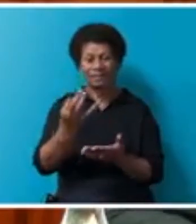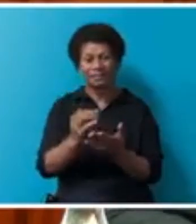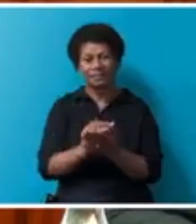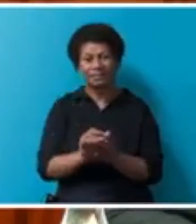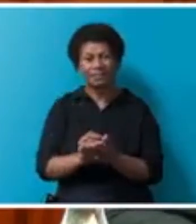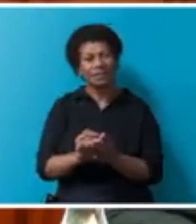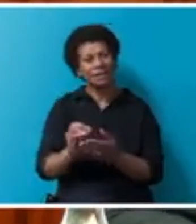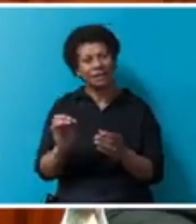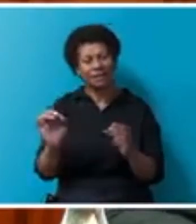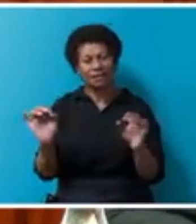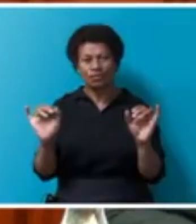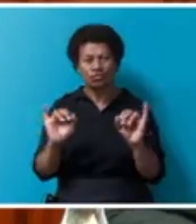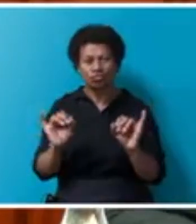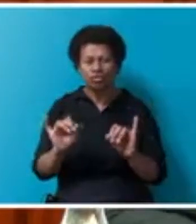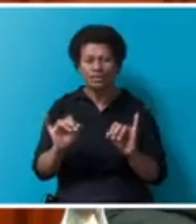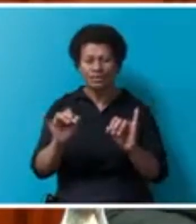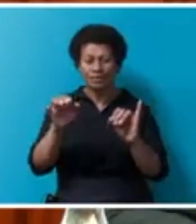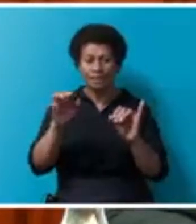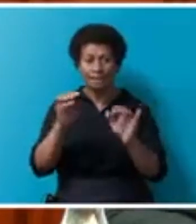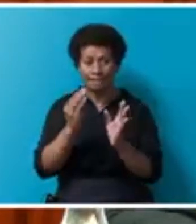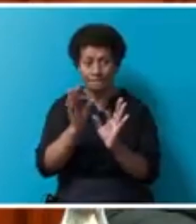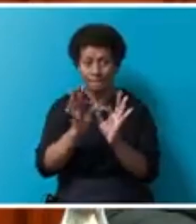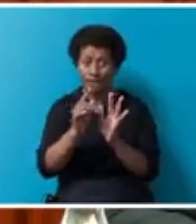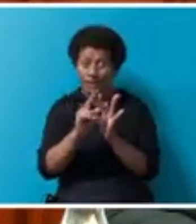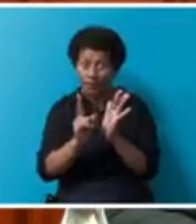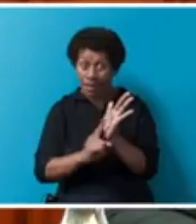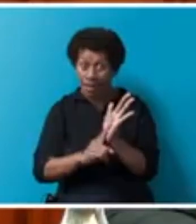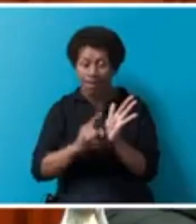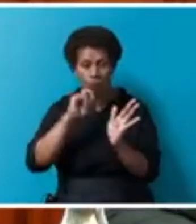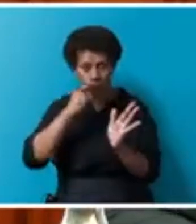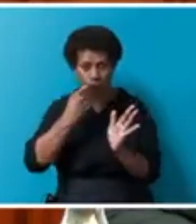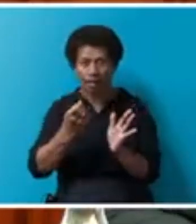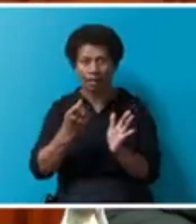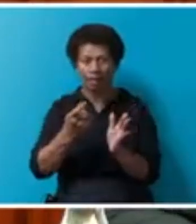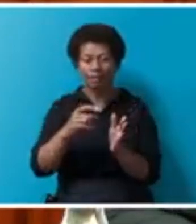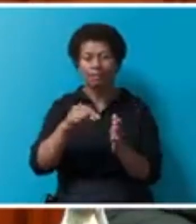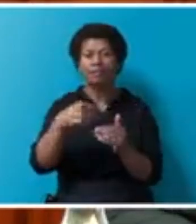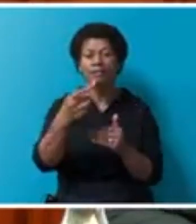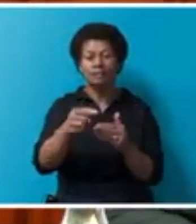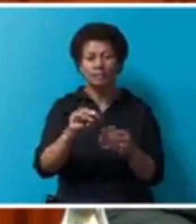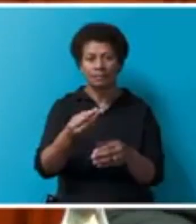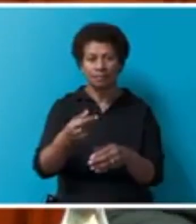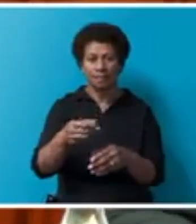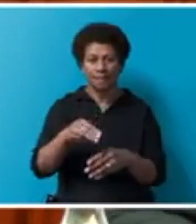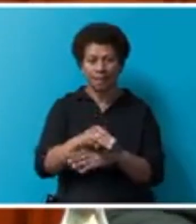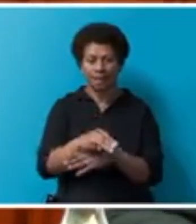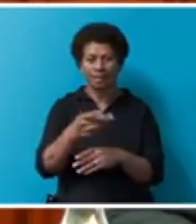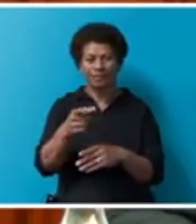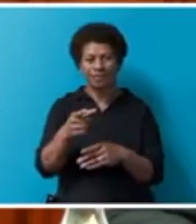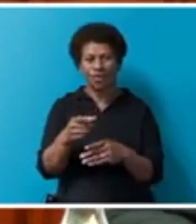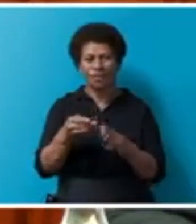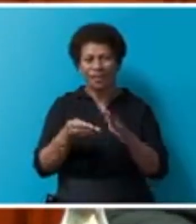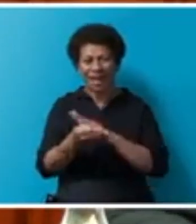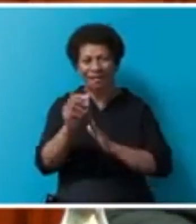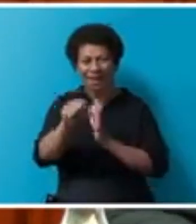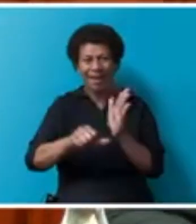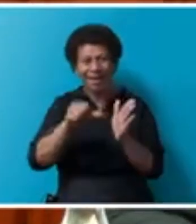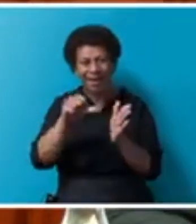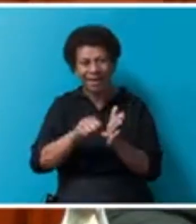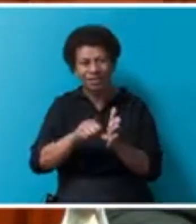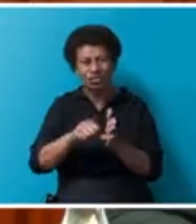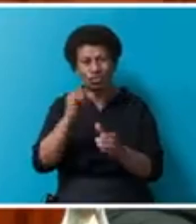is earmarked to be tabled in the coming months. There is also budget support for a juvenile diversion program under the Child Justice Act